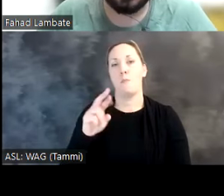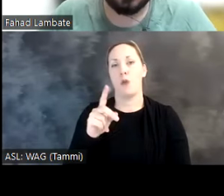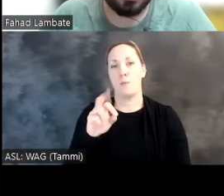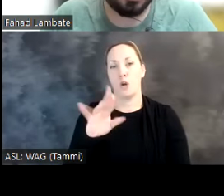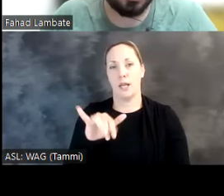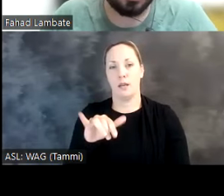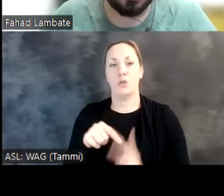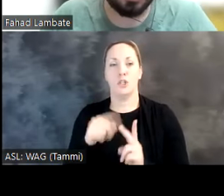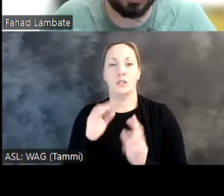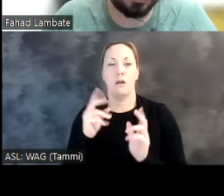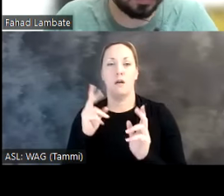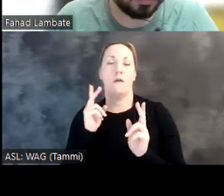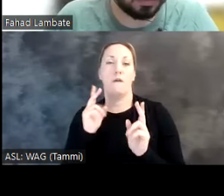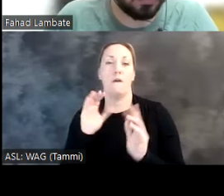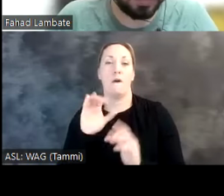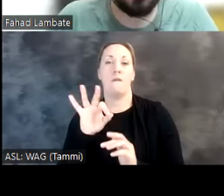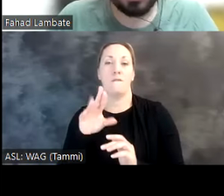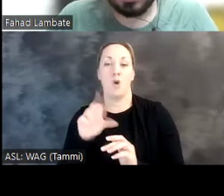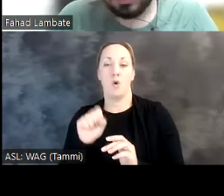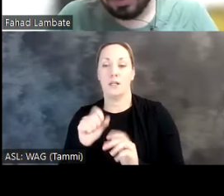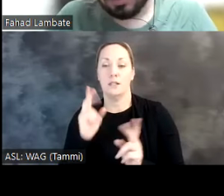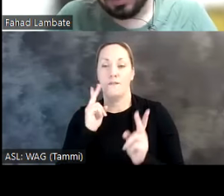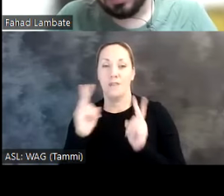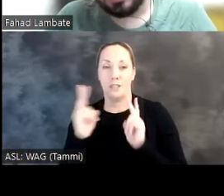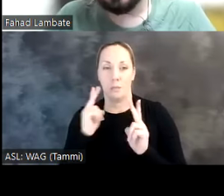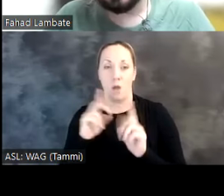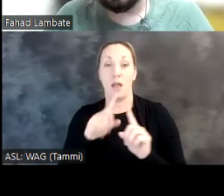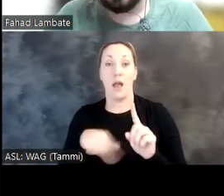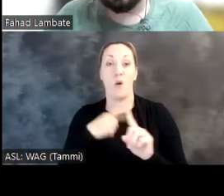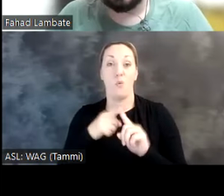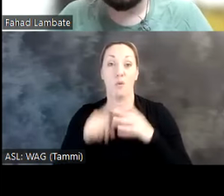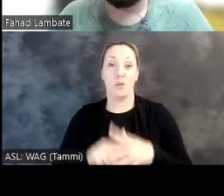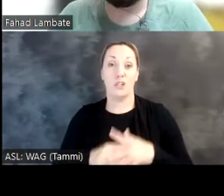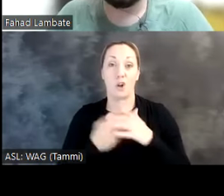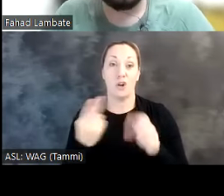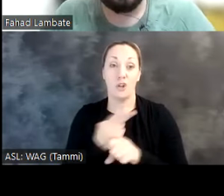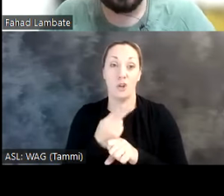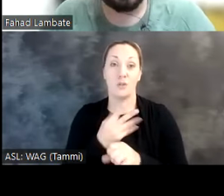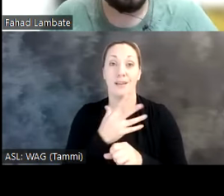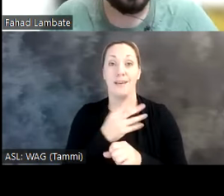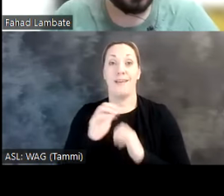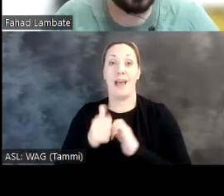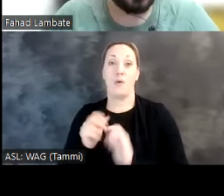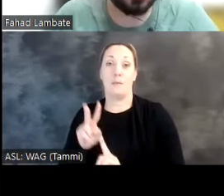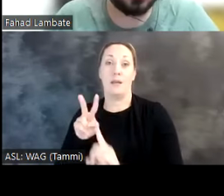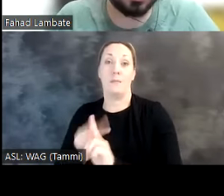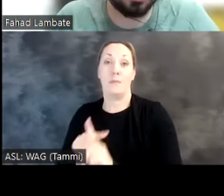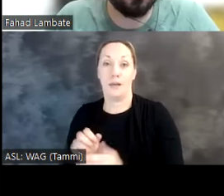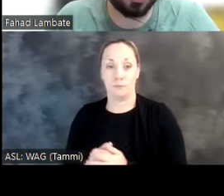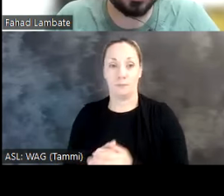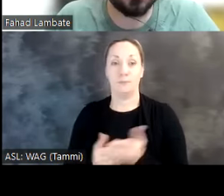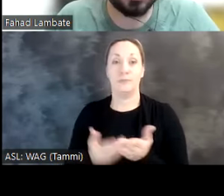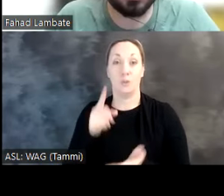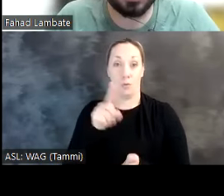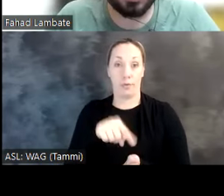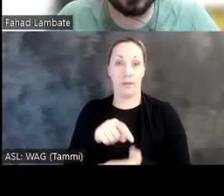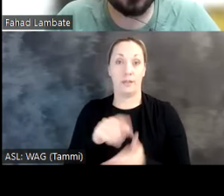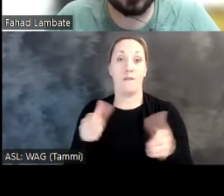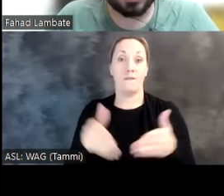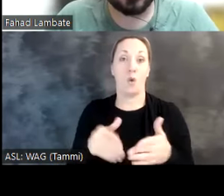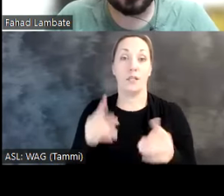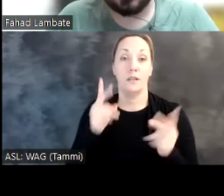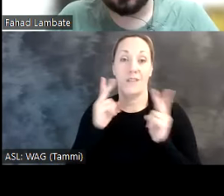visible, and when it was introduced and how it can be applied. So this focus visible